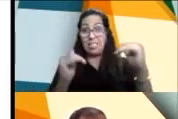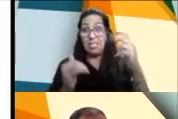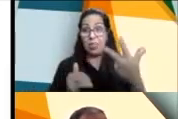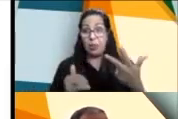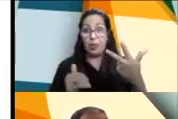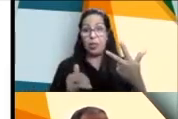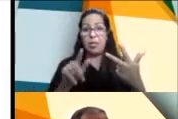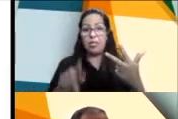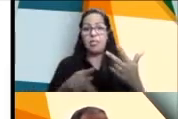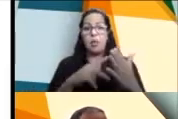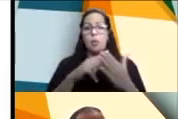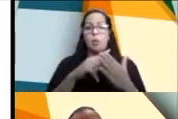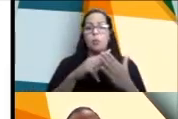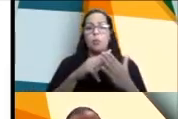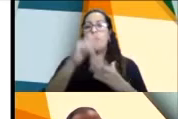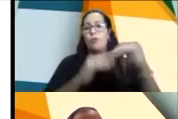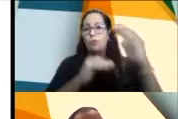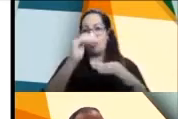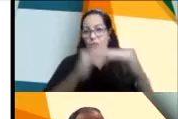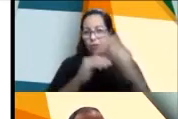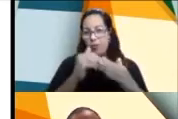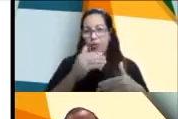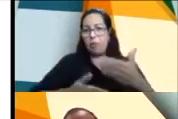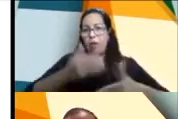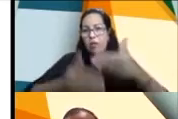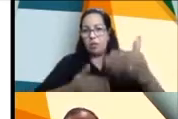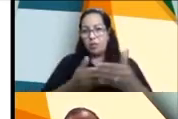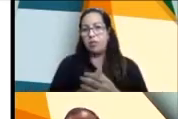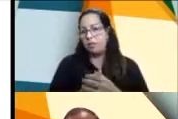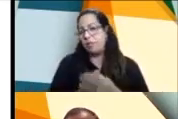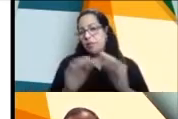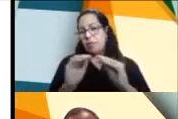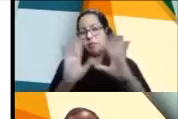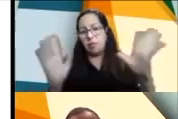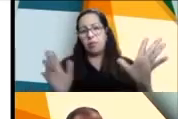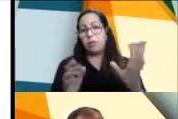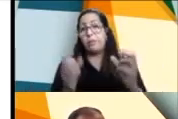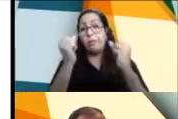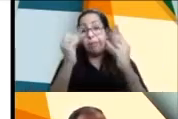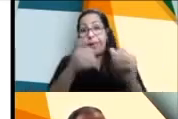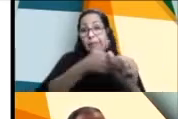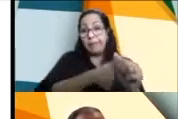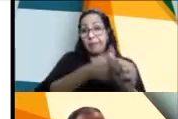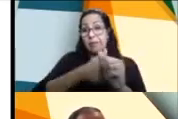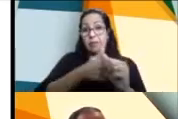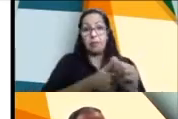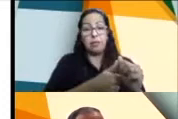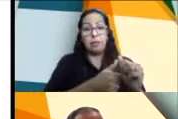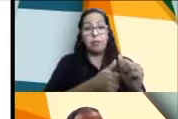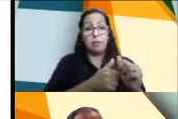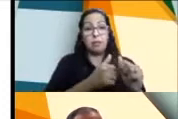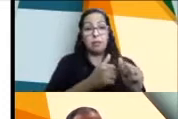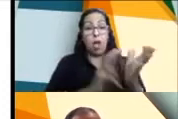of the process. Again, there's going to be multiple projects per each subrecipient, and